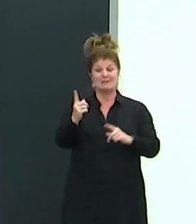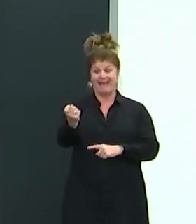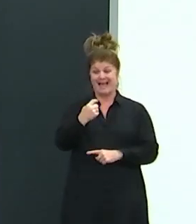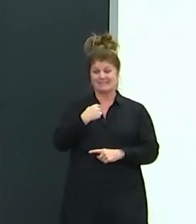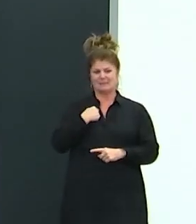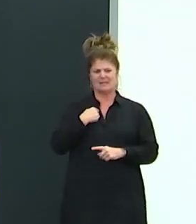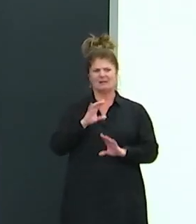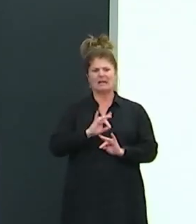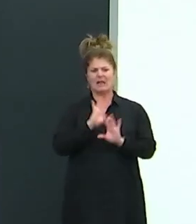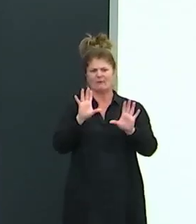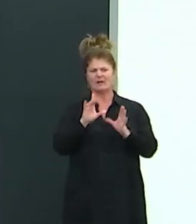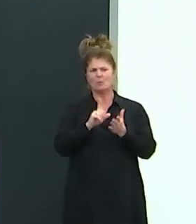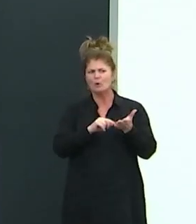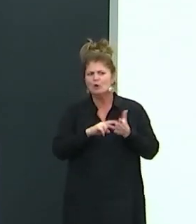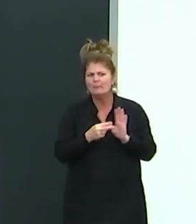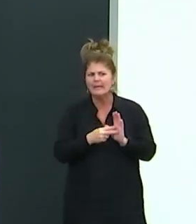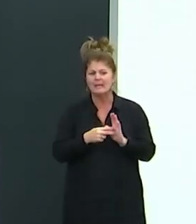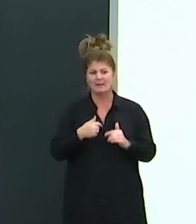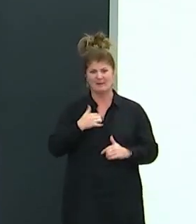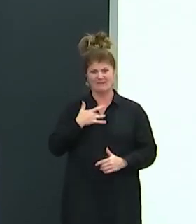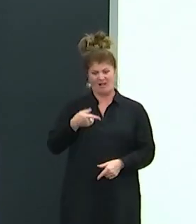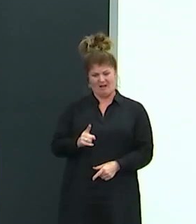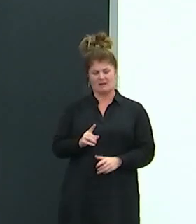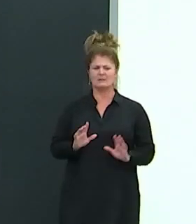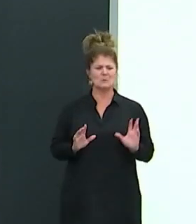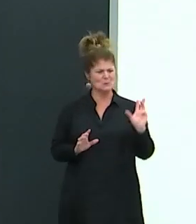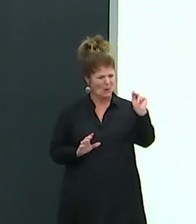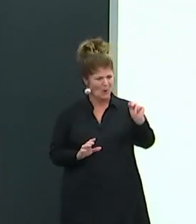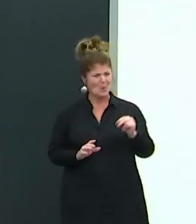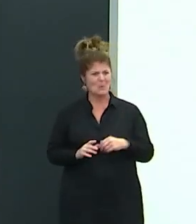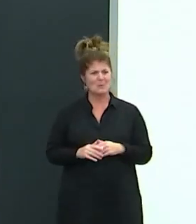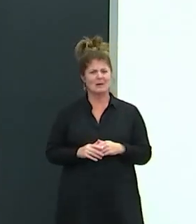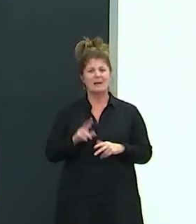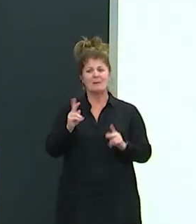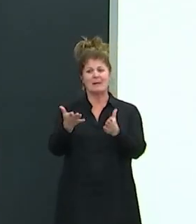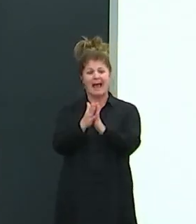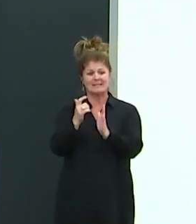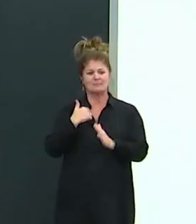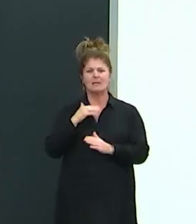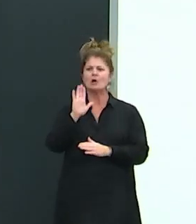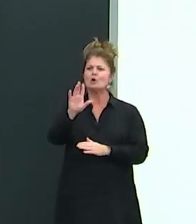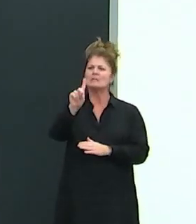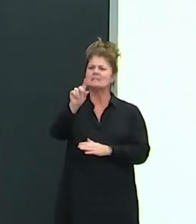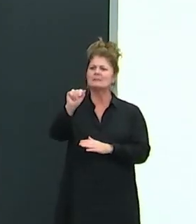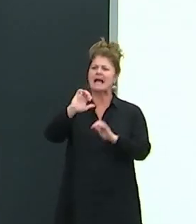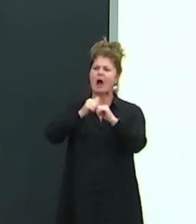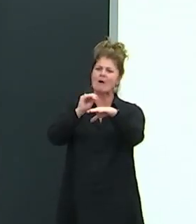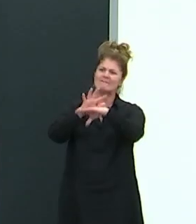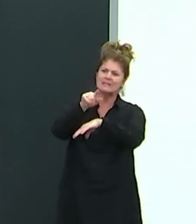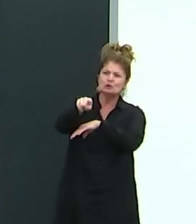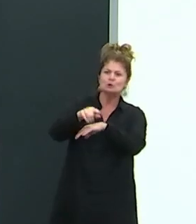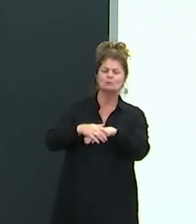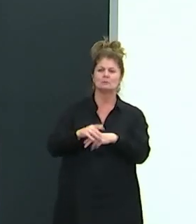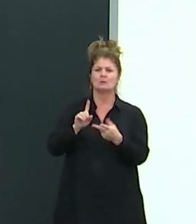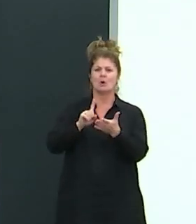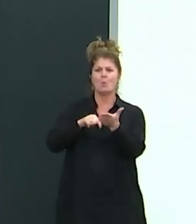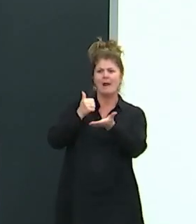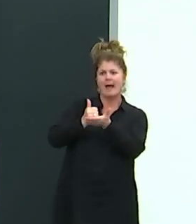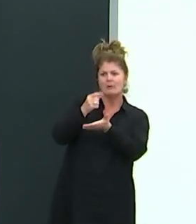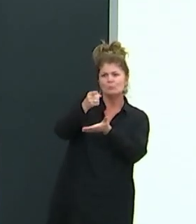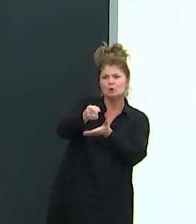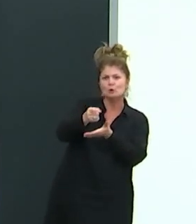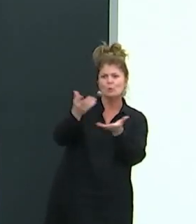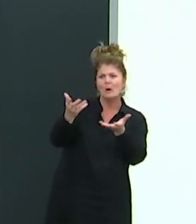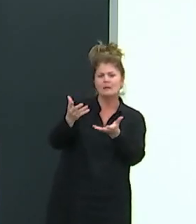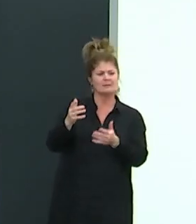for clarification or has asked how my disability impacts me or what needs would help to allow me